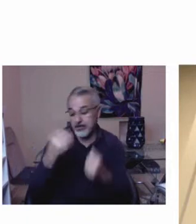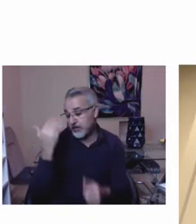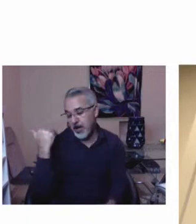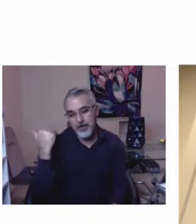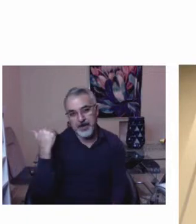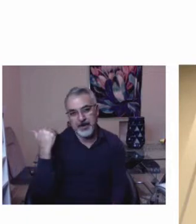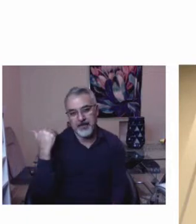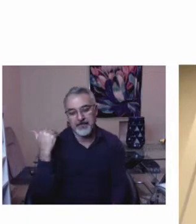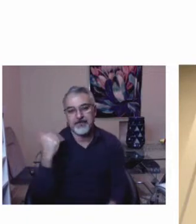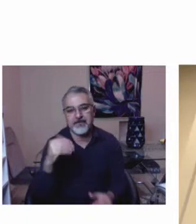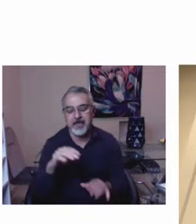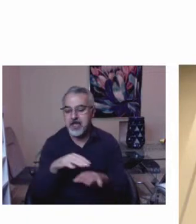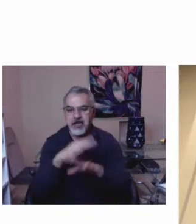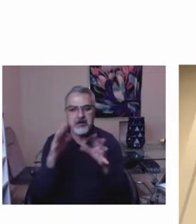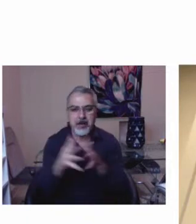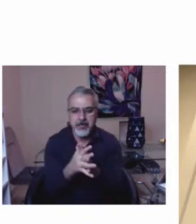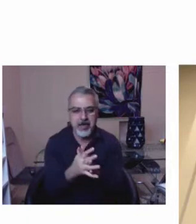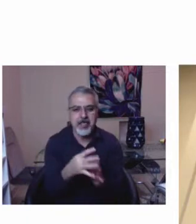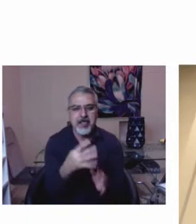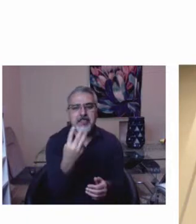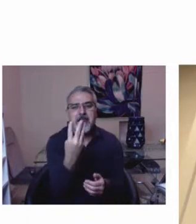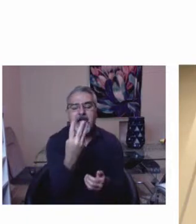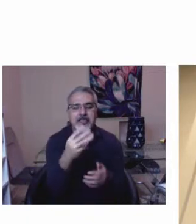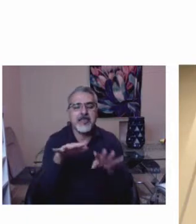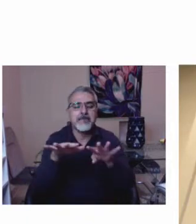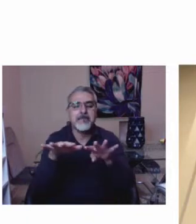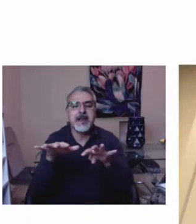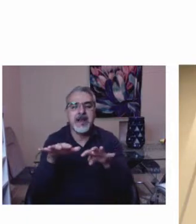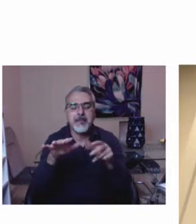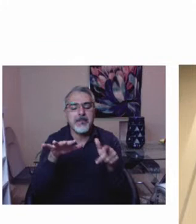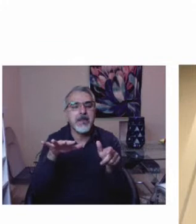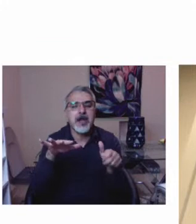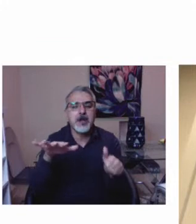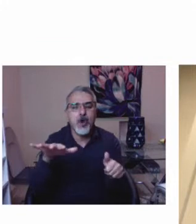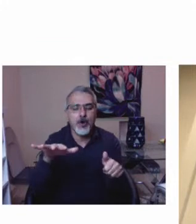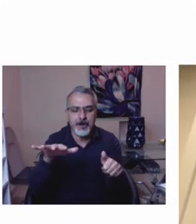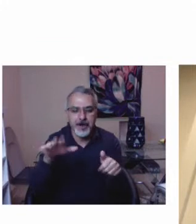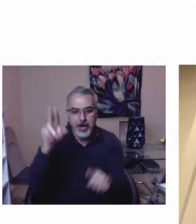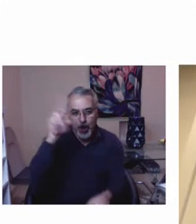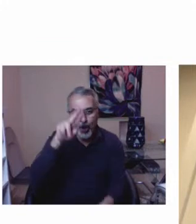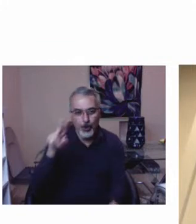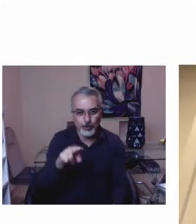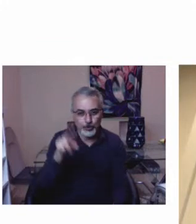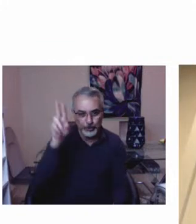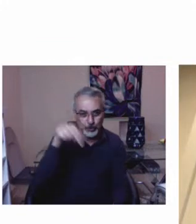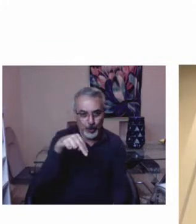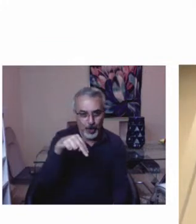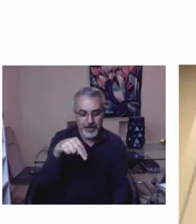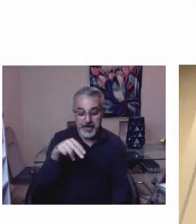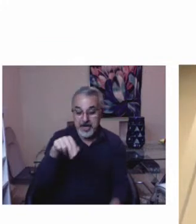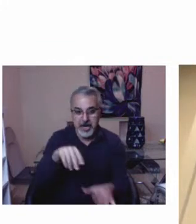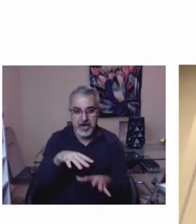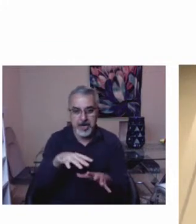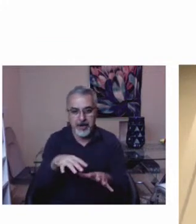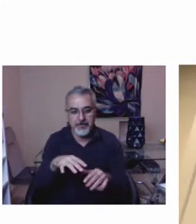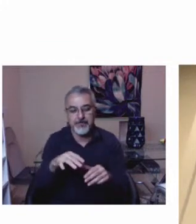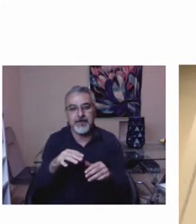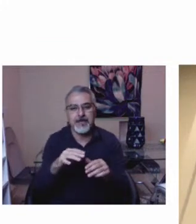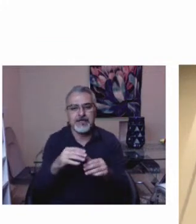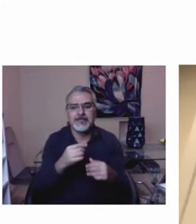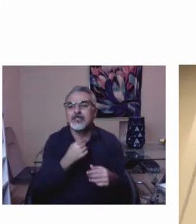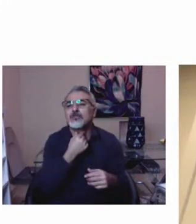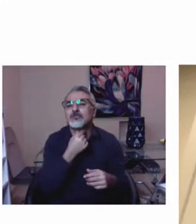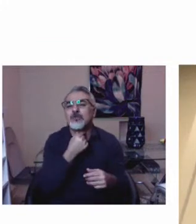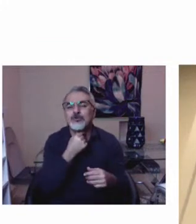million to youth projects. But those figures, unfortunately, still don't really paint an accurate picture. We don't have the full